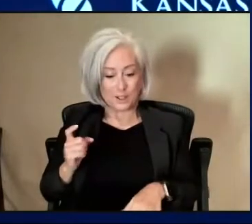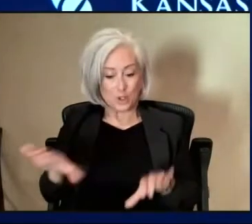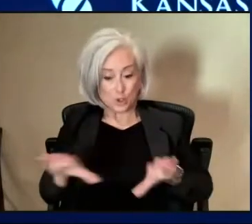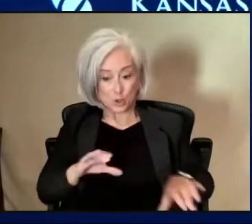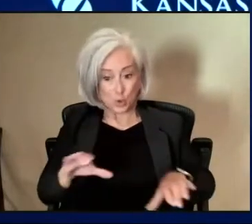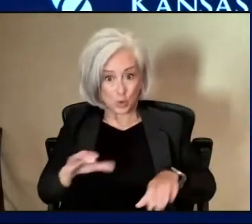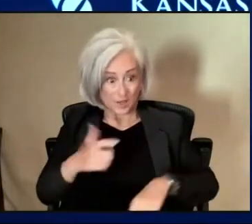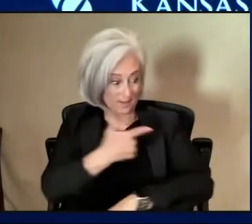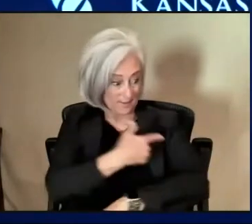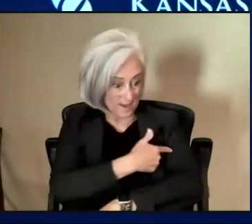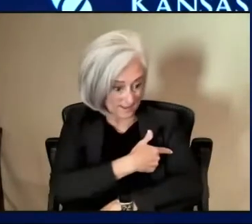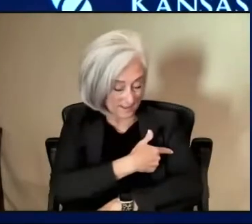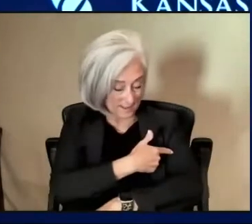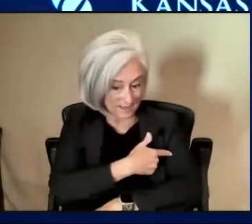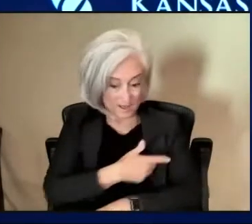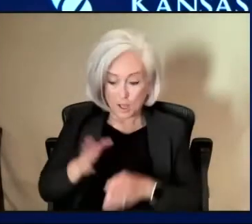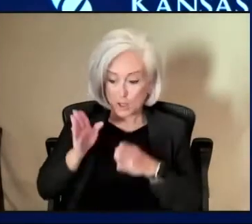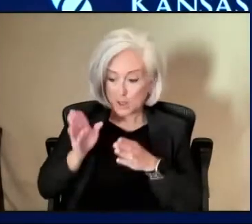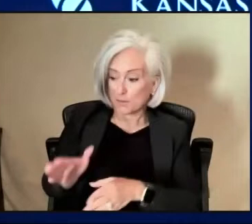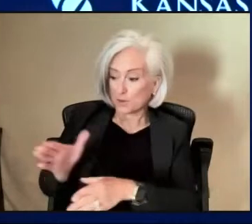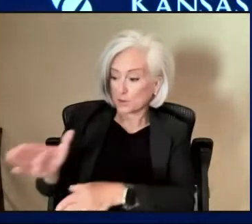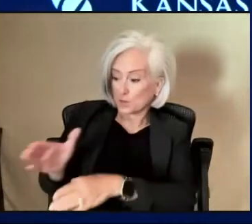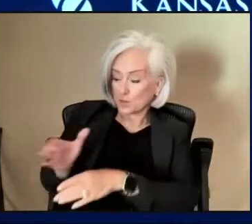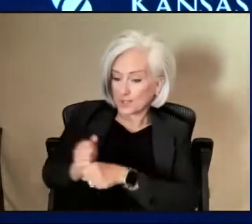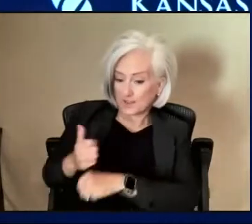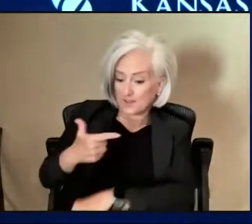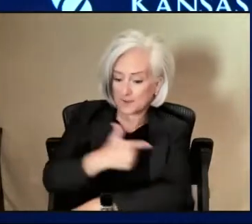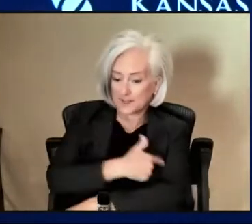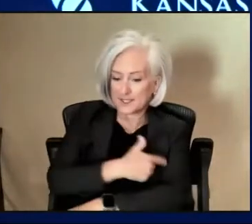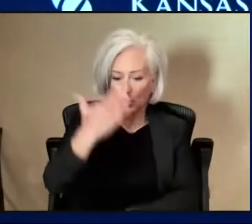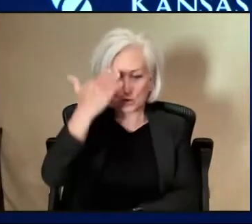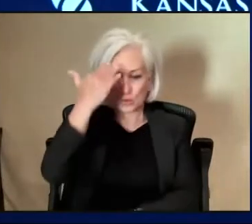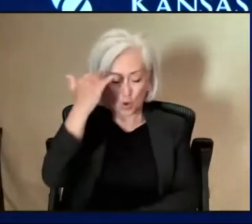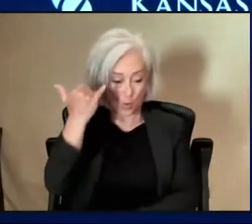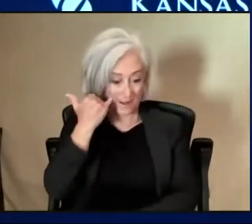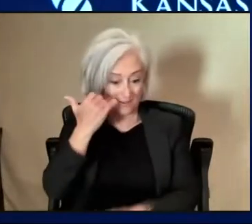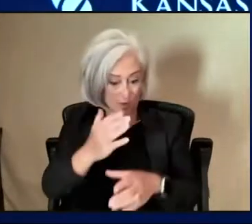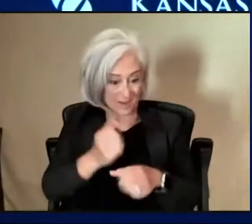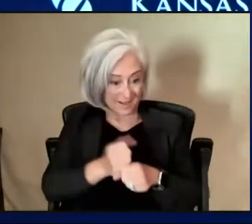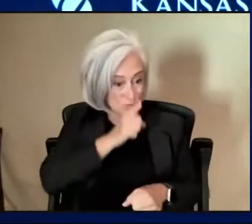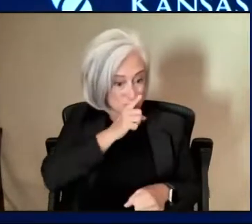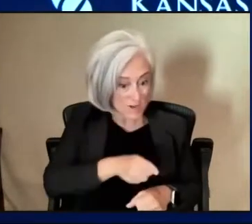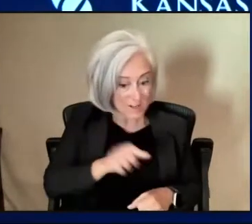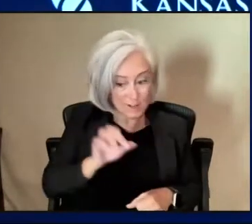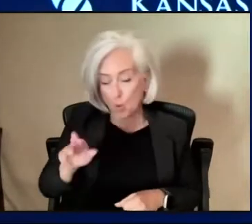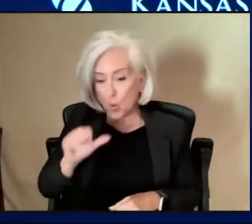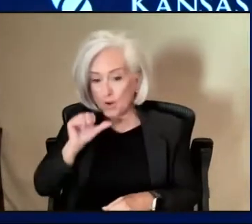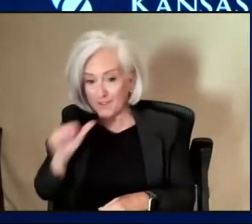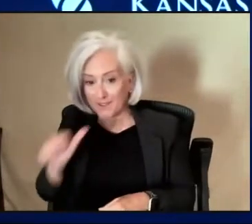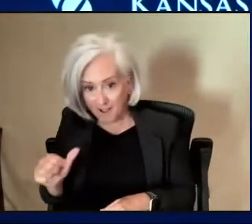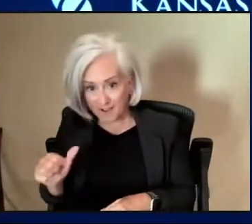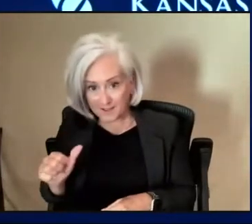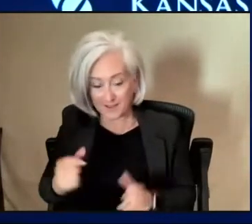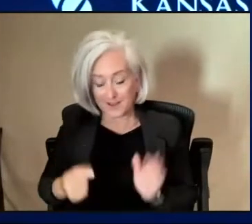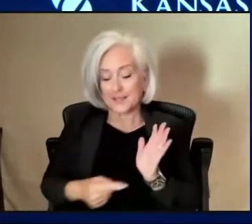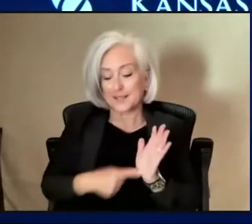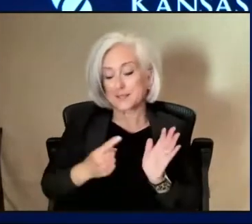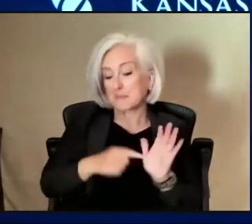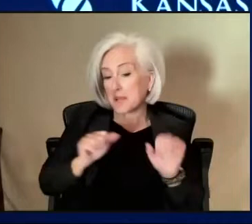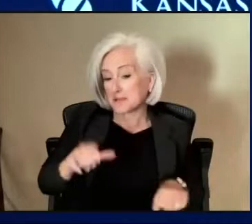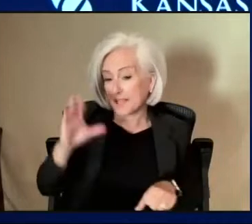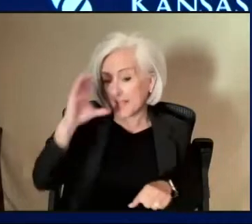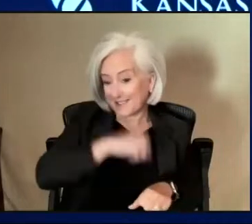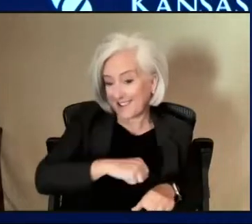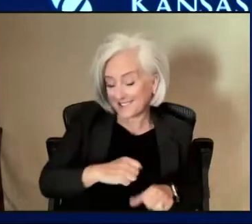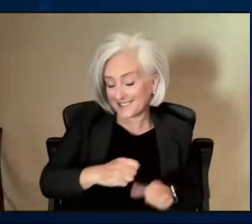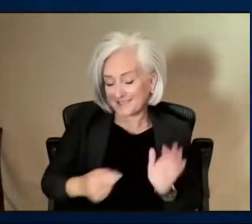whether or not they're getting the real thing or not. And certainly they can guess, and sometimes not as successful. What about my other colleagues on